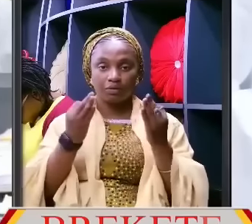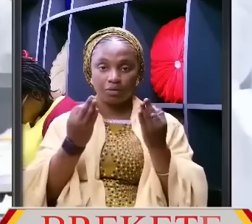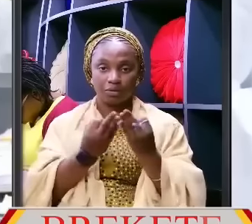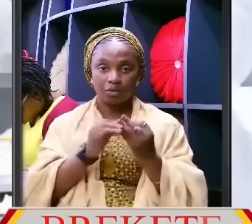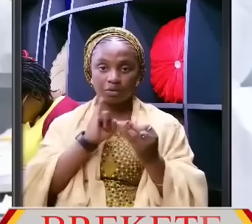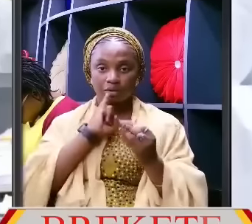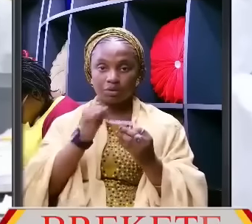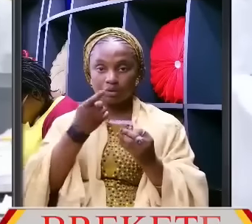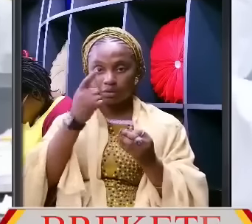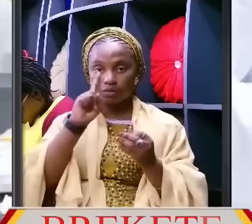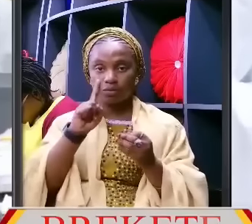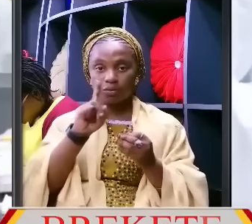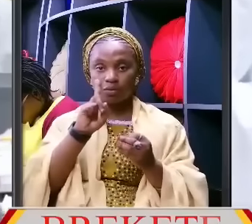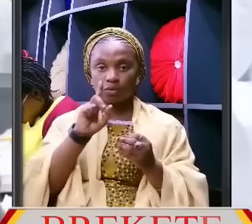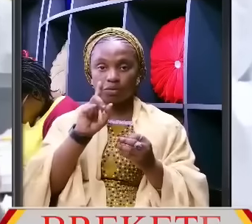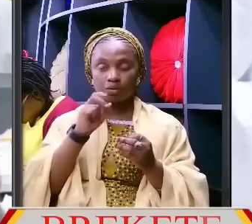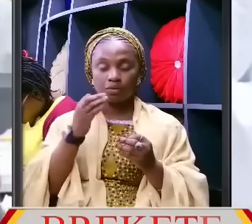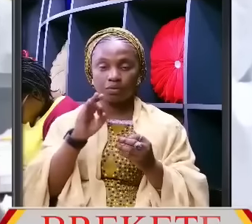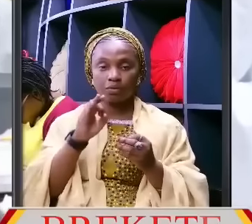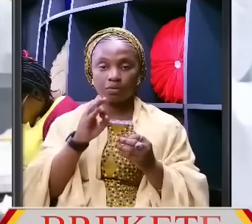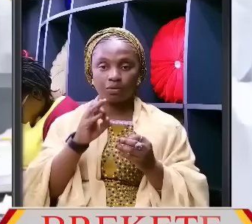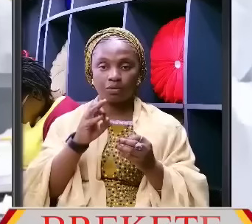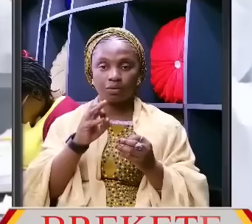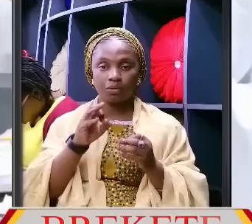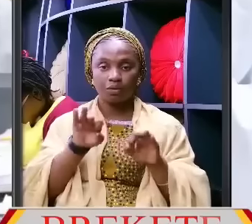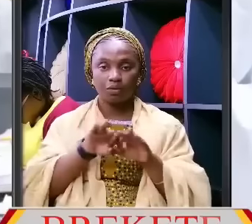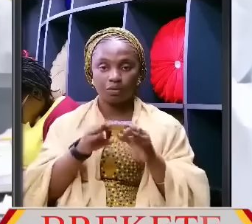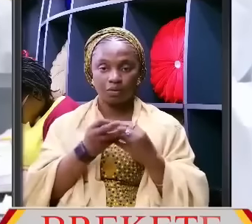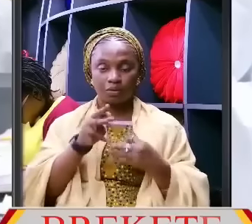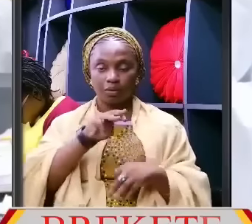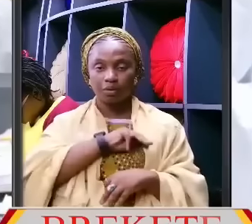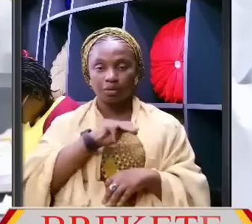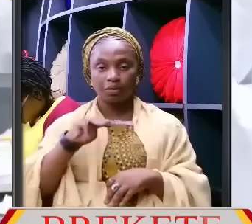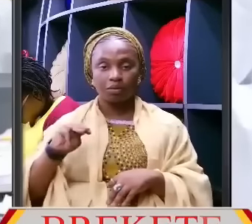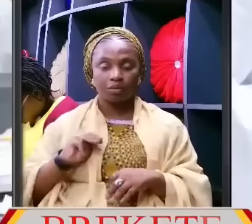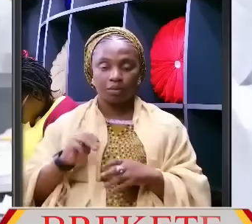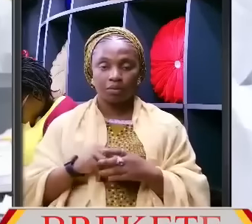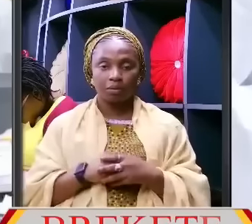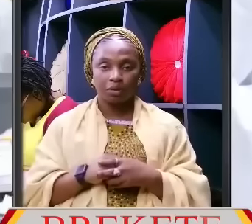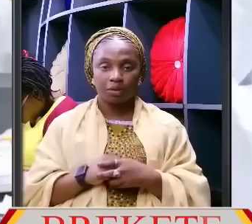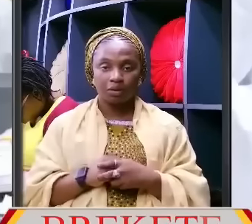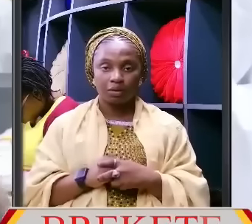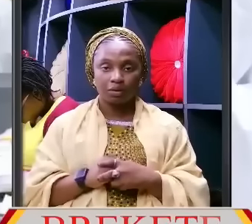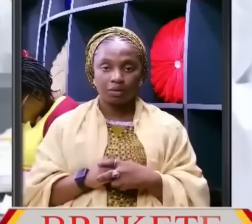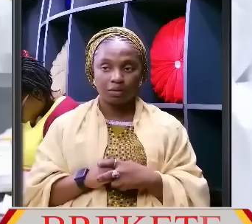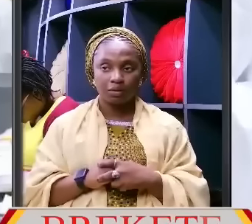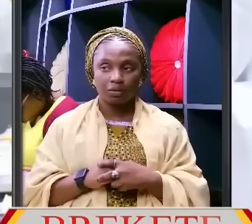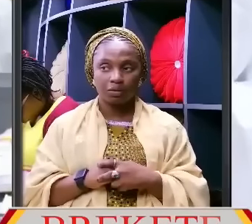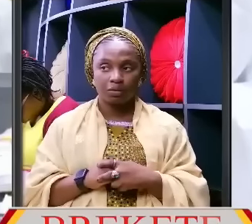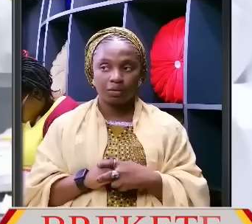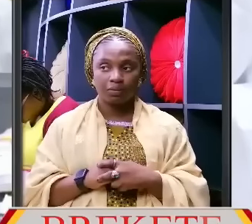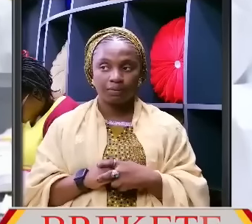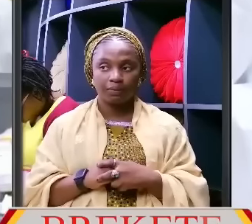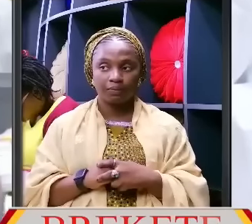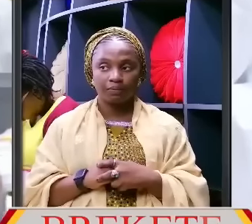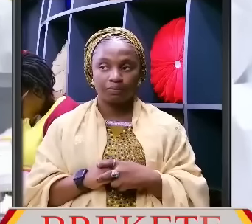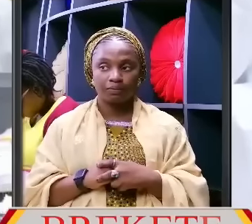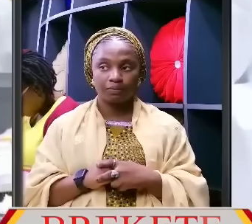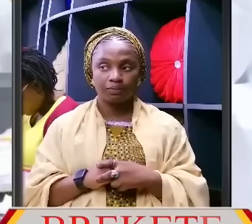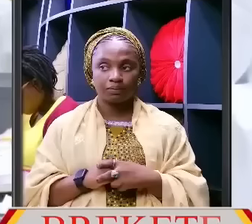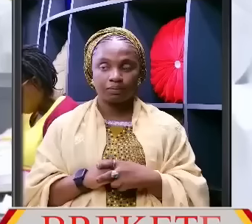So he as a body who only my brother, you're not a quinny to generate